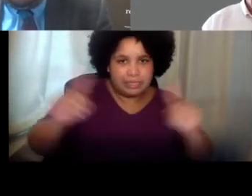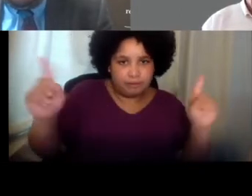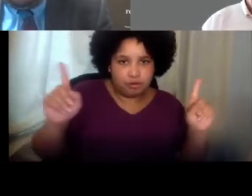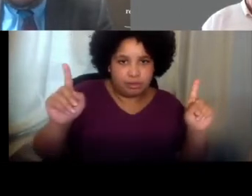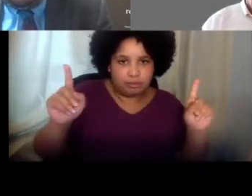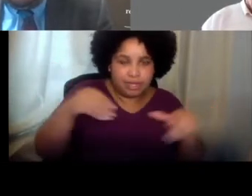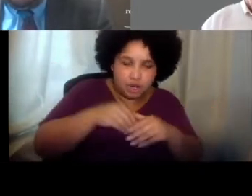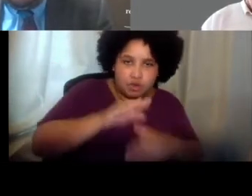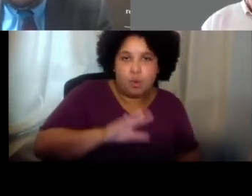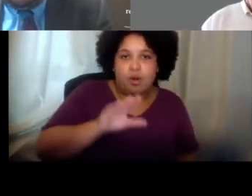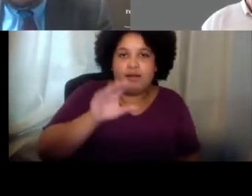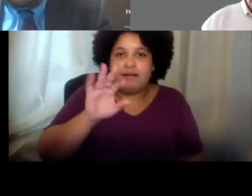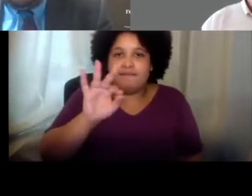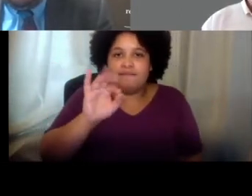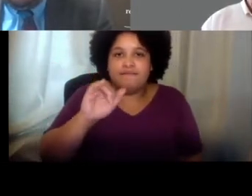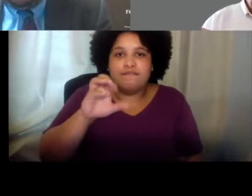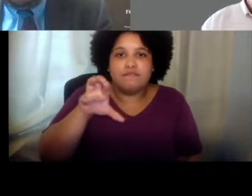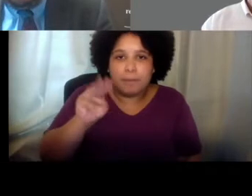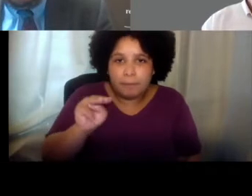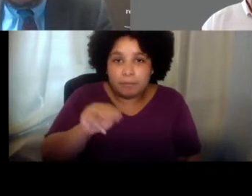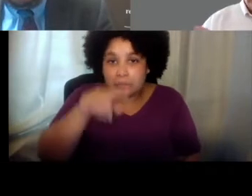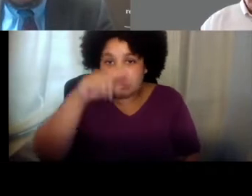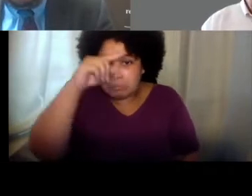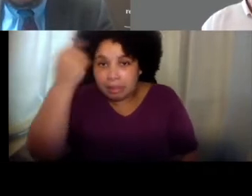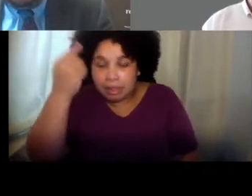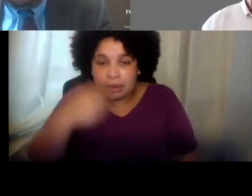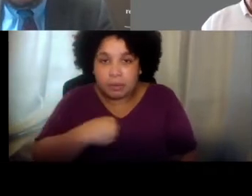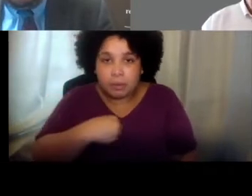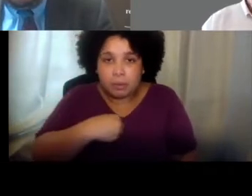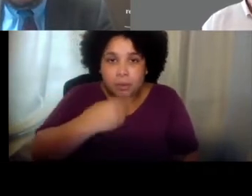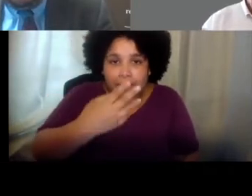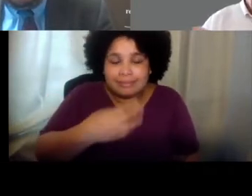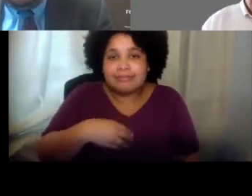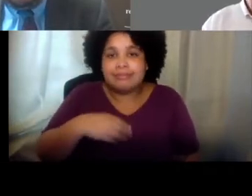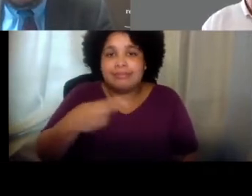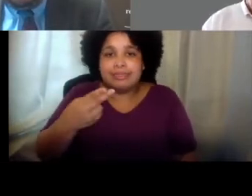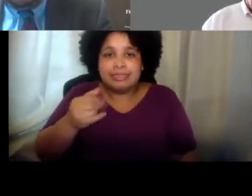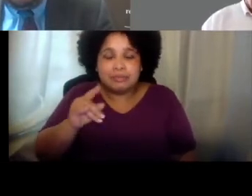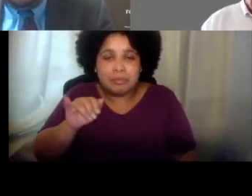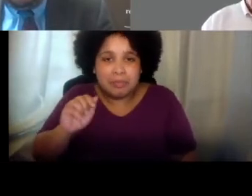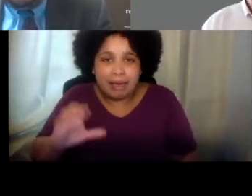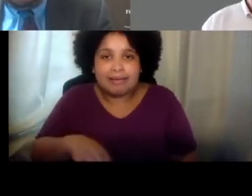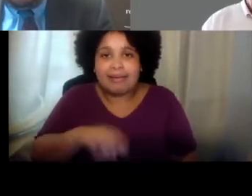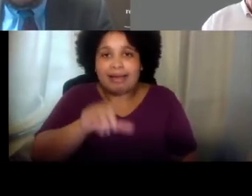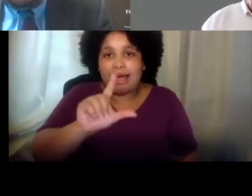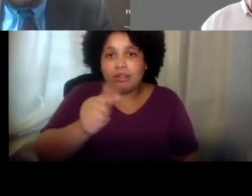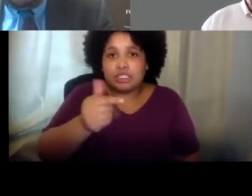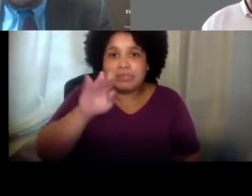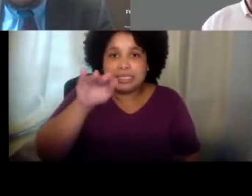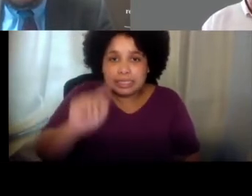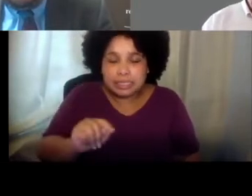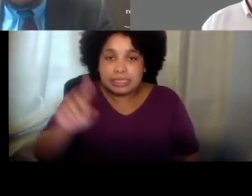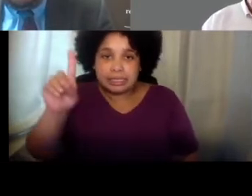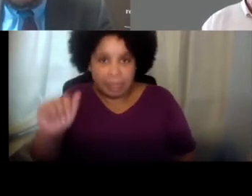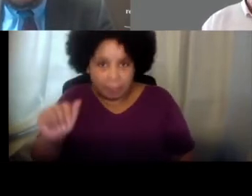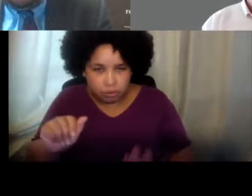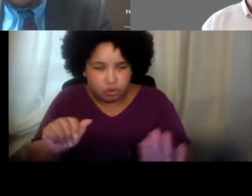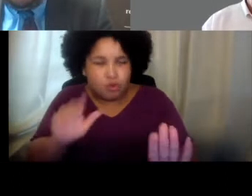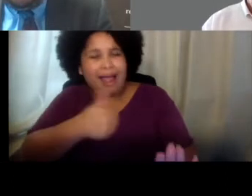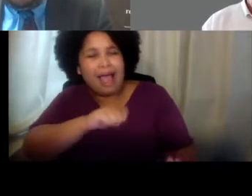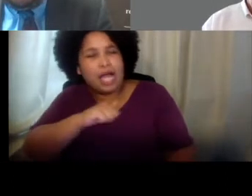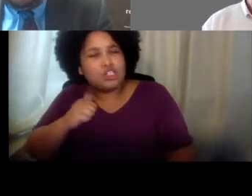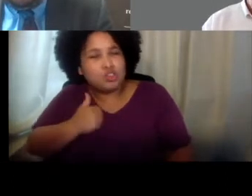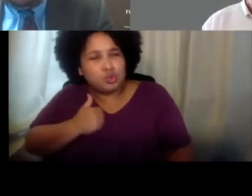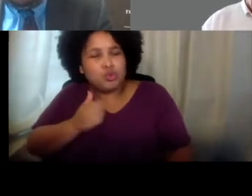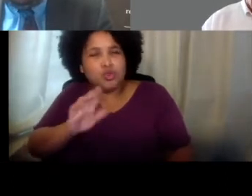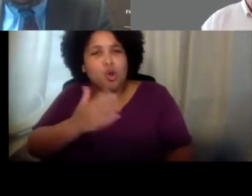firm? If they're Black, white, Hispanic, LGBT, whatever, disabled, what's the attitude or the